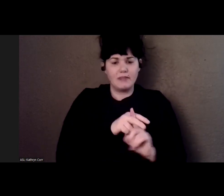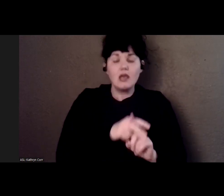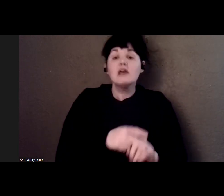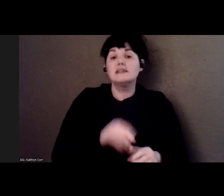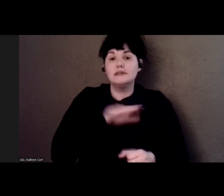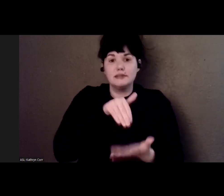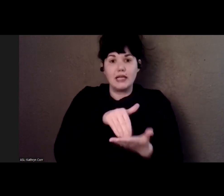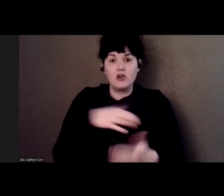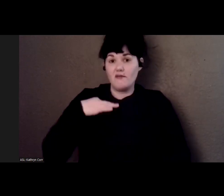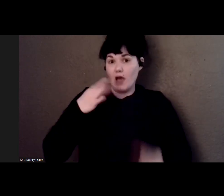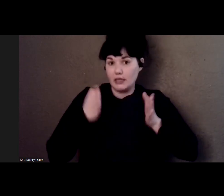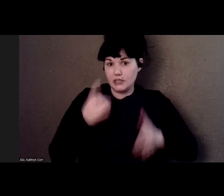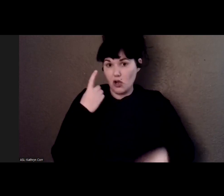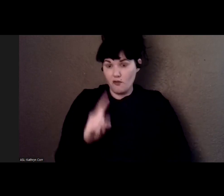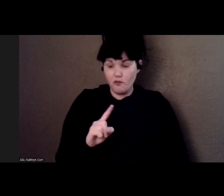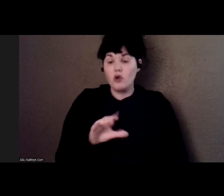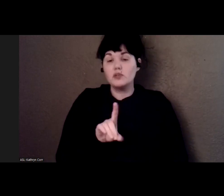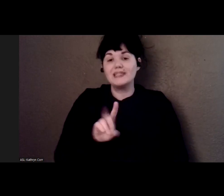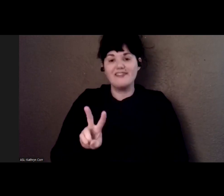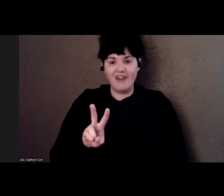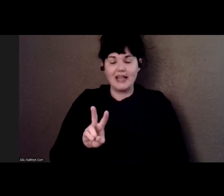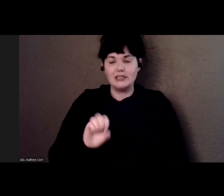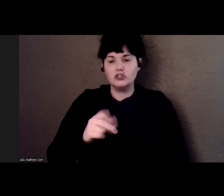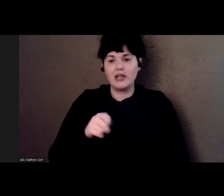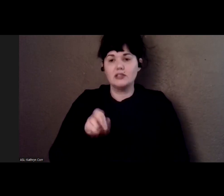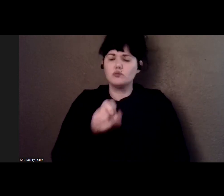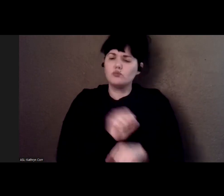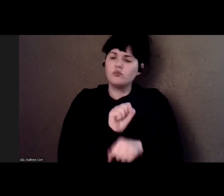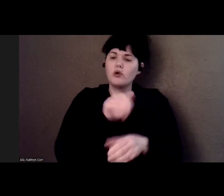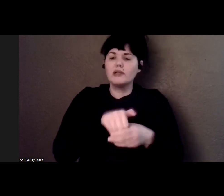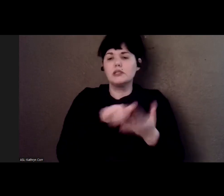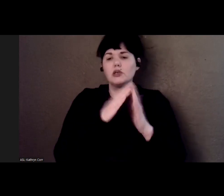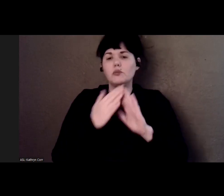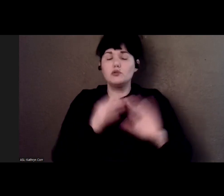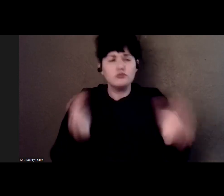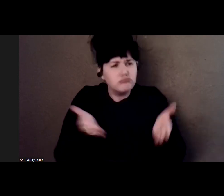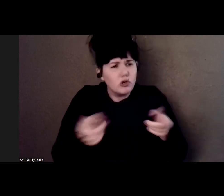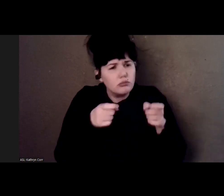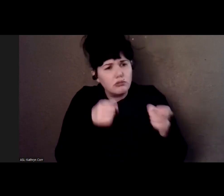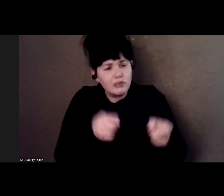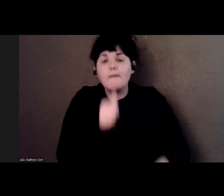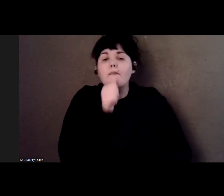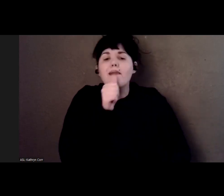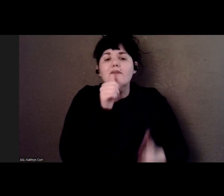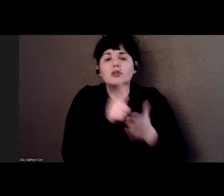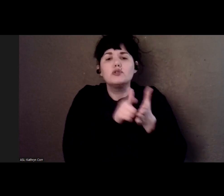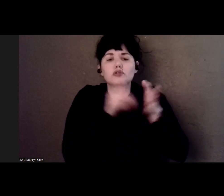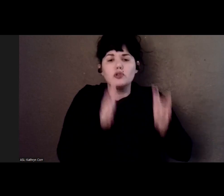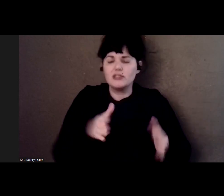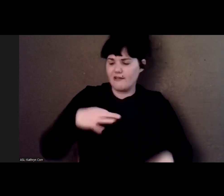shelter. She works in the community to encourage private attorneys to volunteer their time on a pro bono